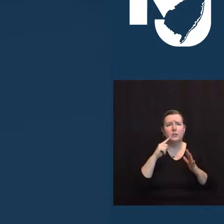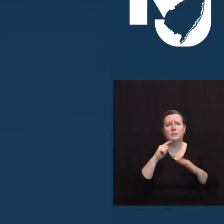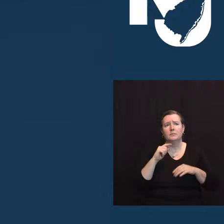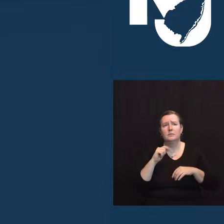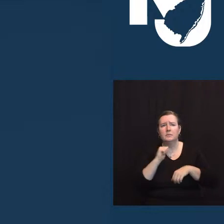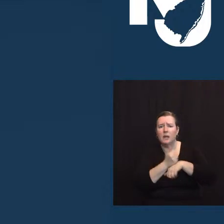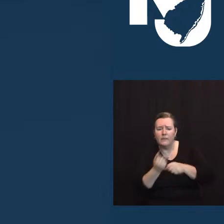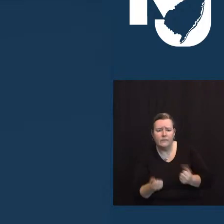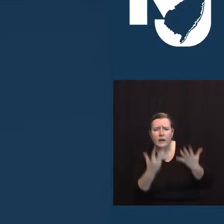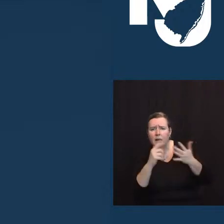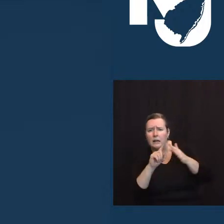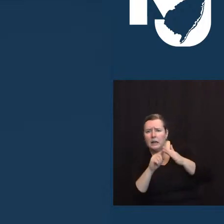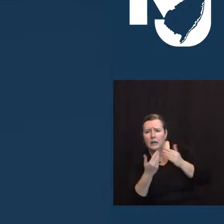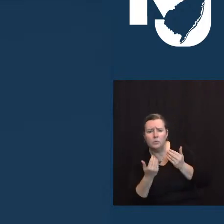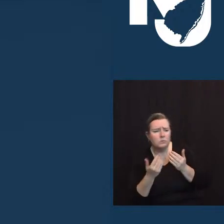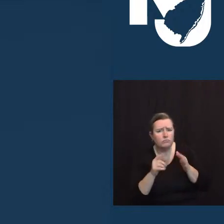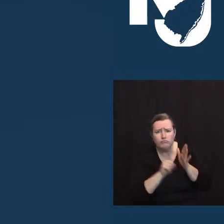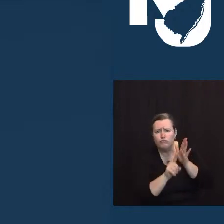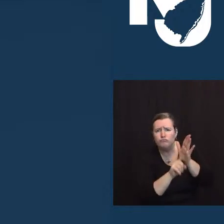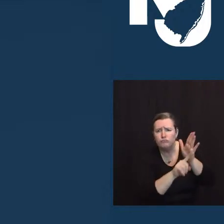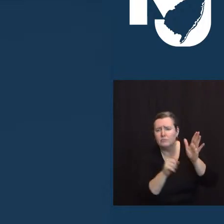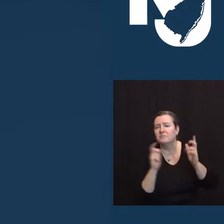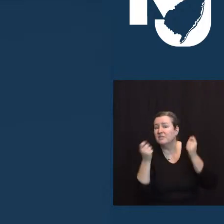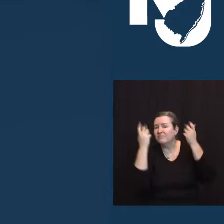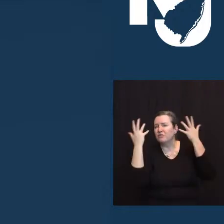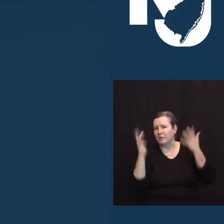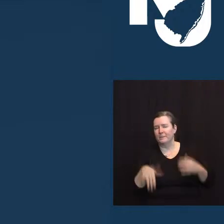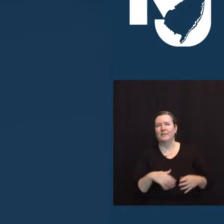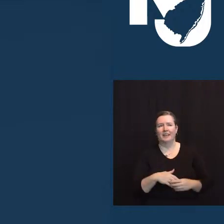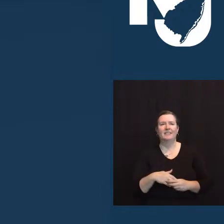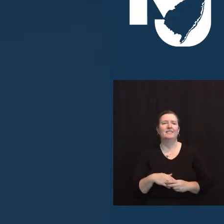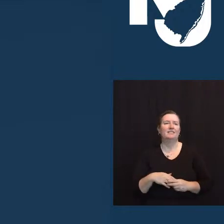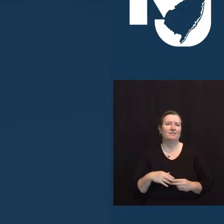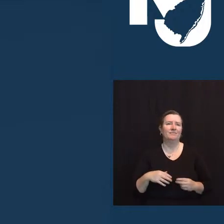wife, Jeanette, certainly has many more stories to tell from their